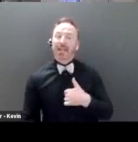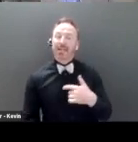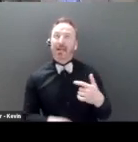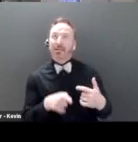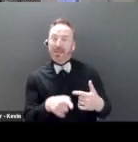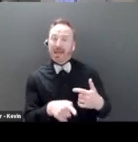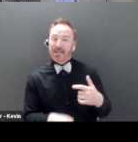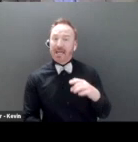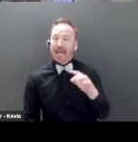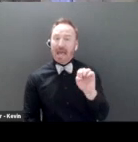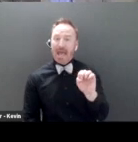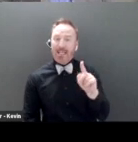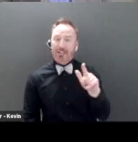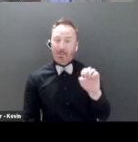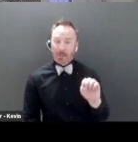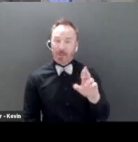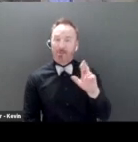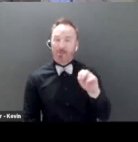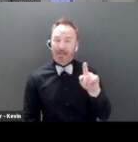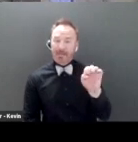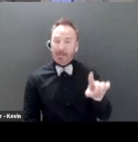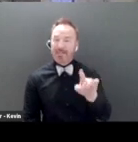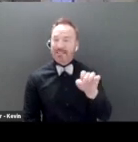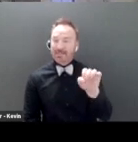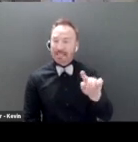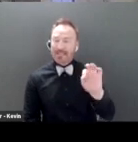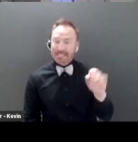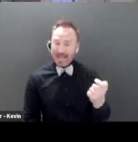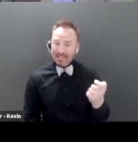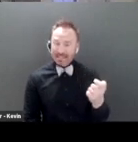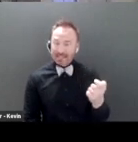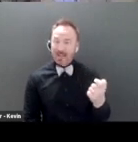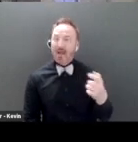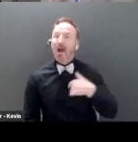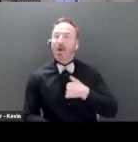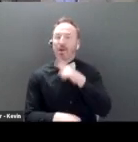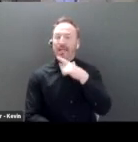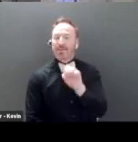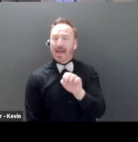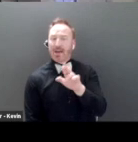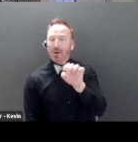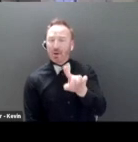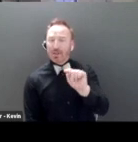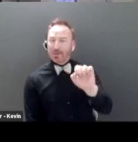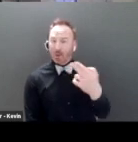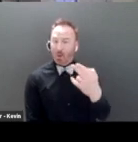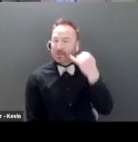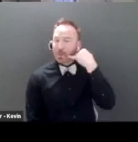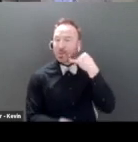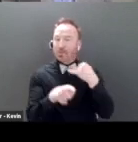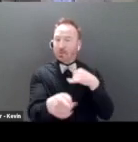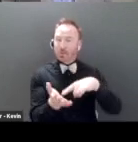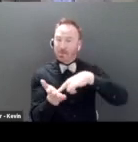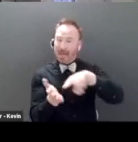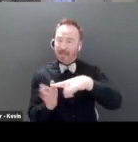the eligible refundable dividend tax on hand account, or ERDTO. And again, if you pay this type of dividend to a non-resident, there